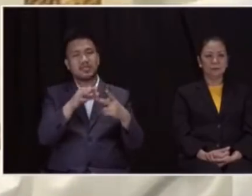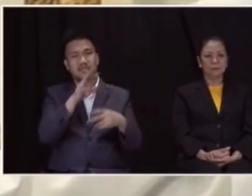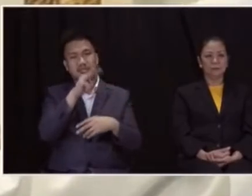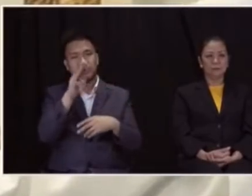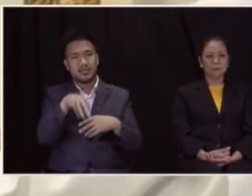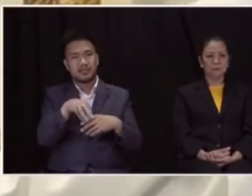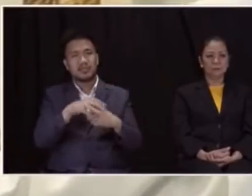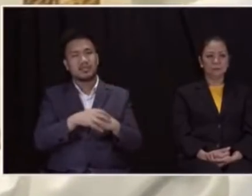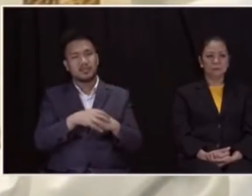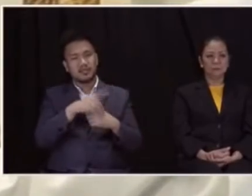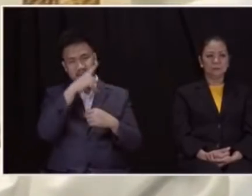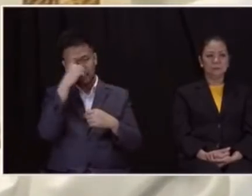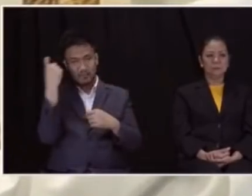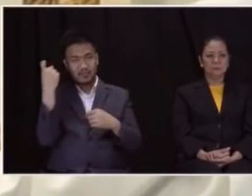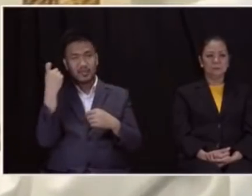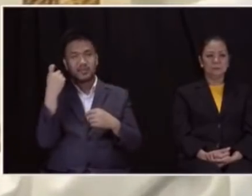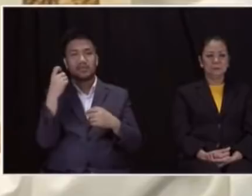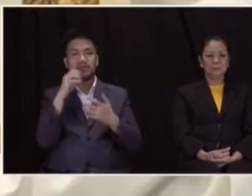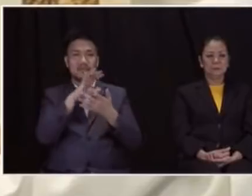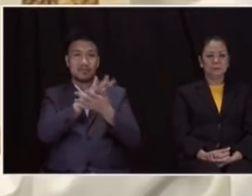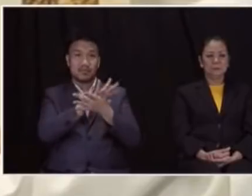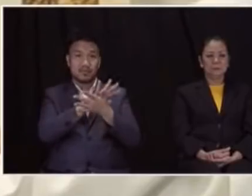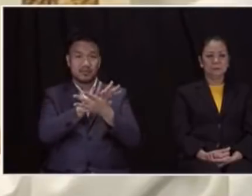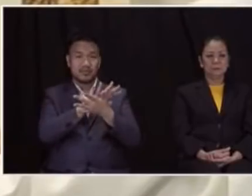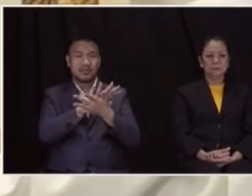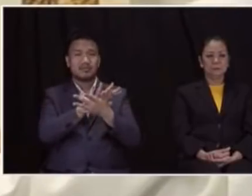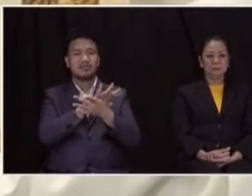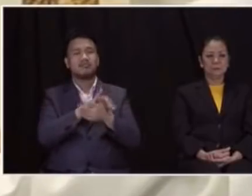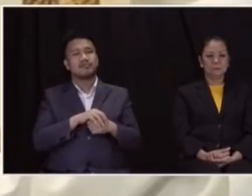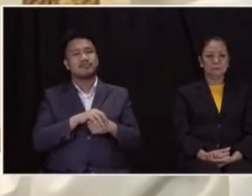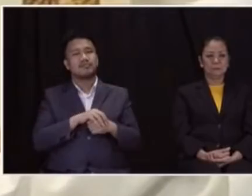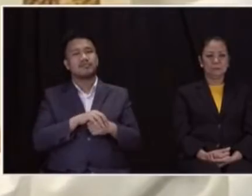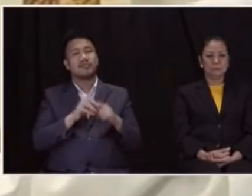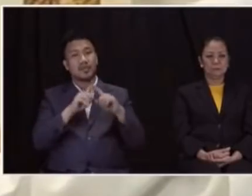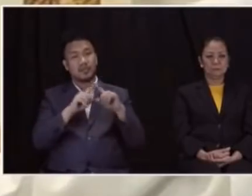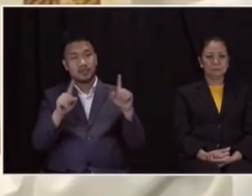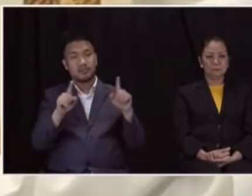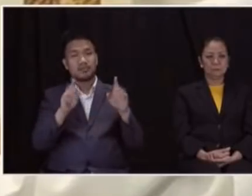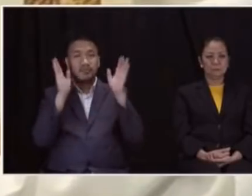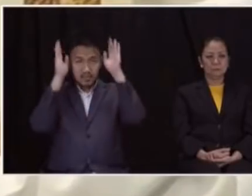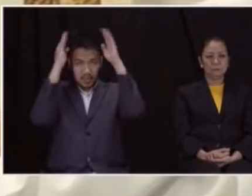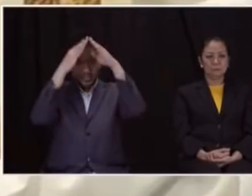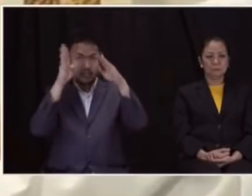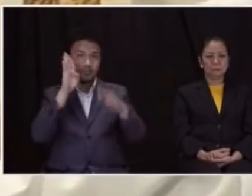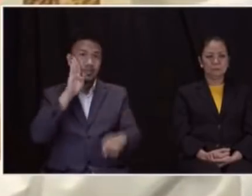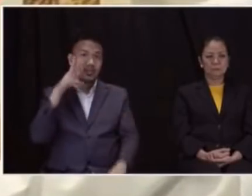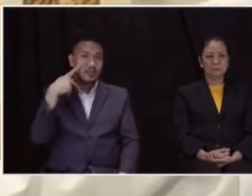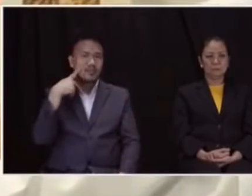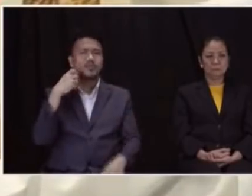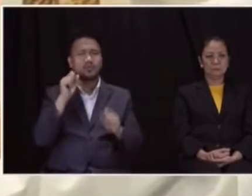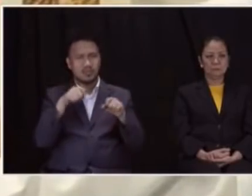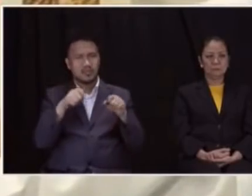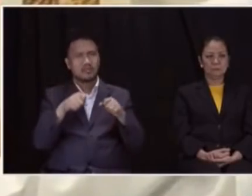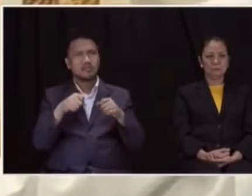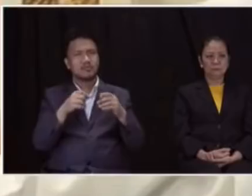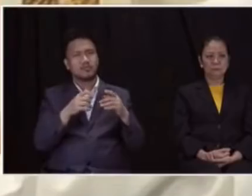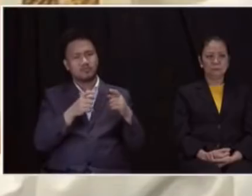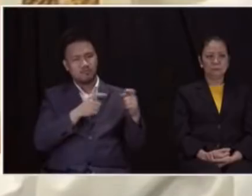Manila because of COVID-19. But Bishop Pabilio was able to steer